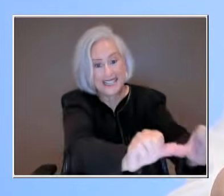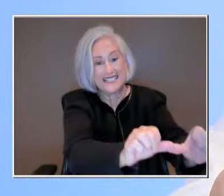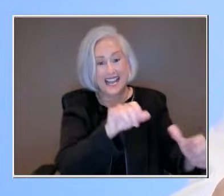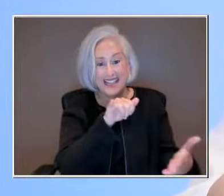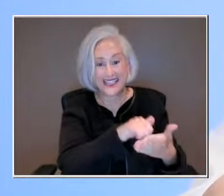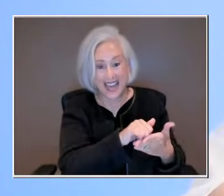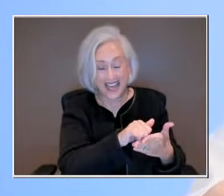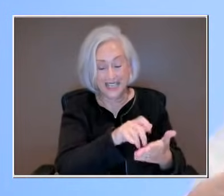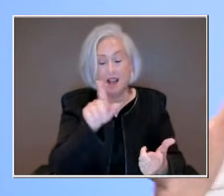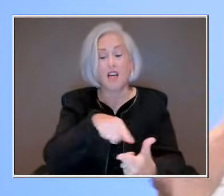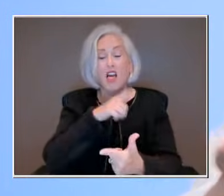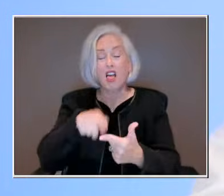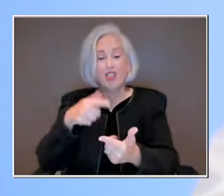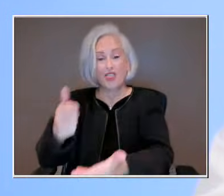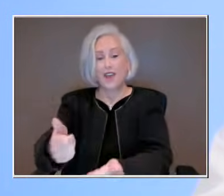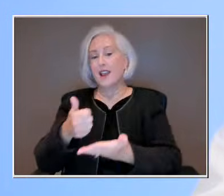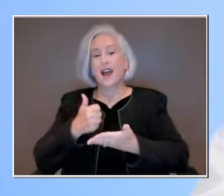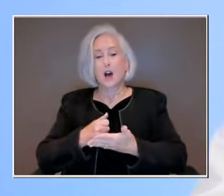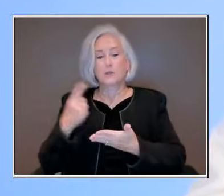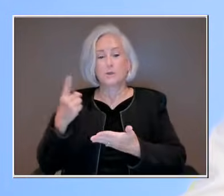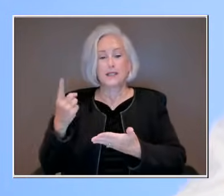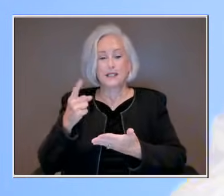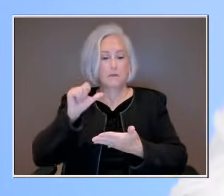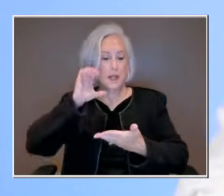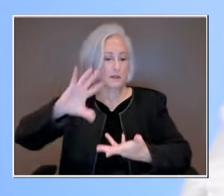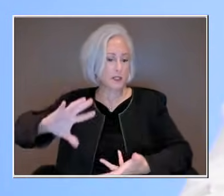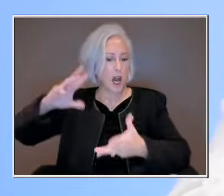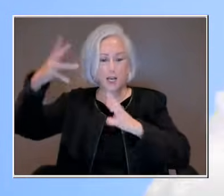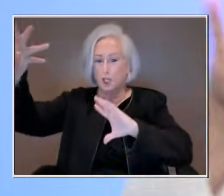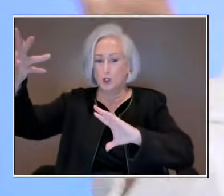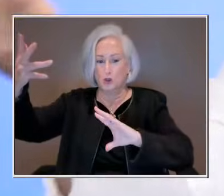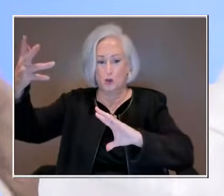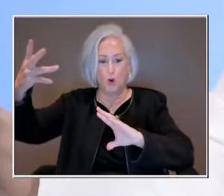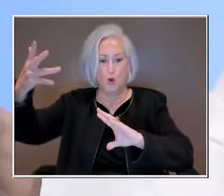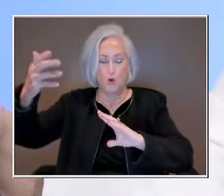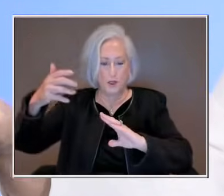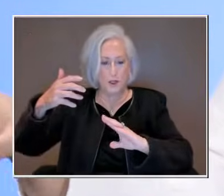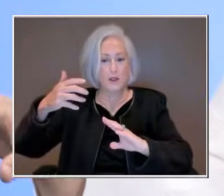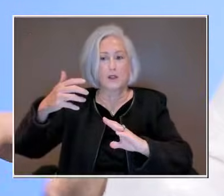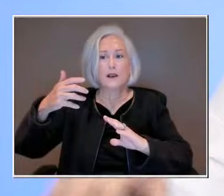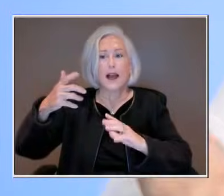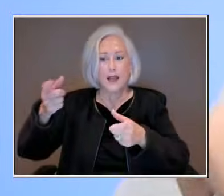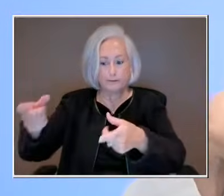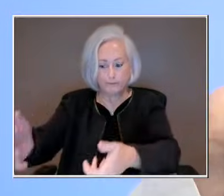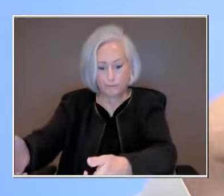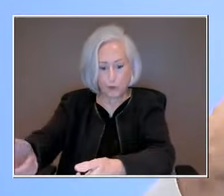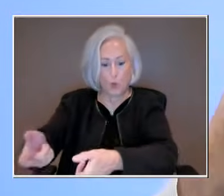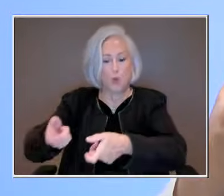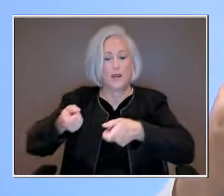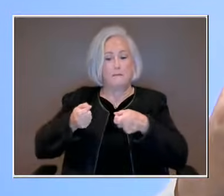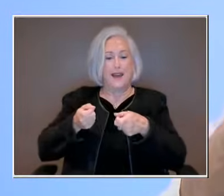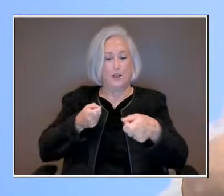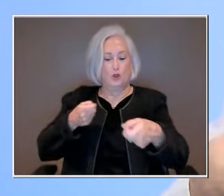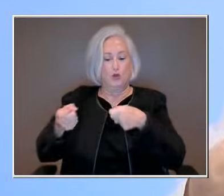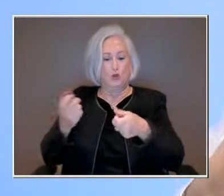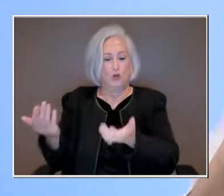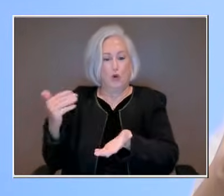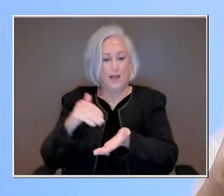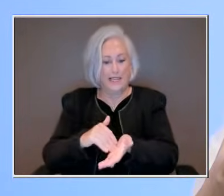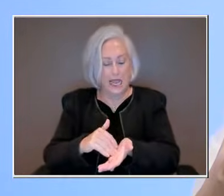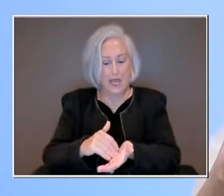anything that's chronic or out of control back under control and progress with you through your lifespan. And so getting to know what your goals are,